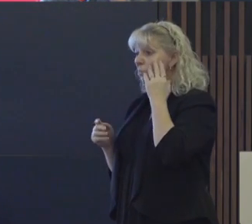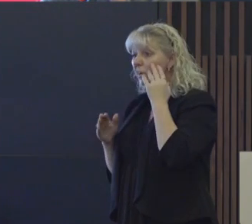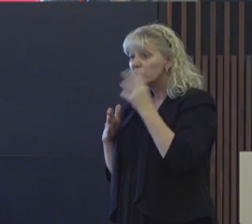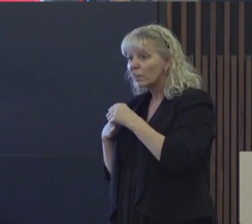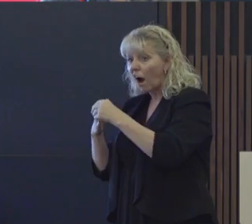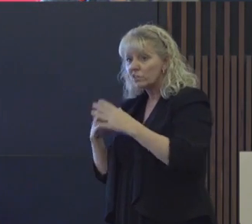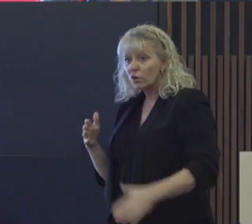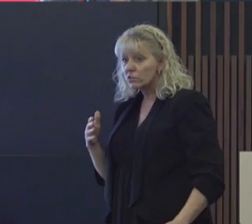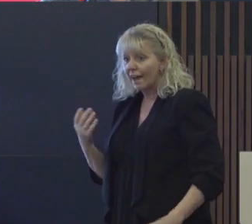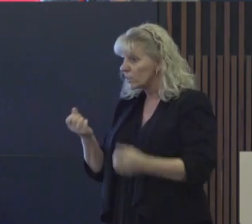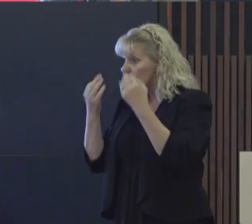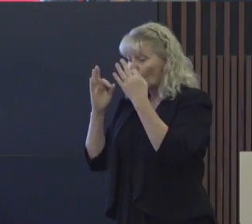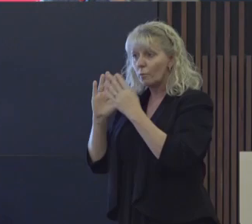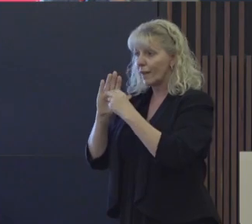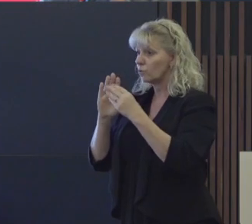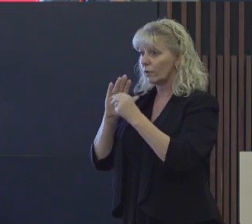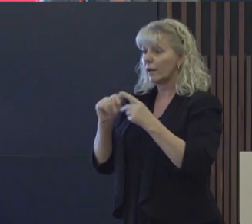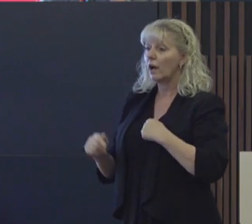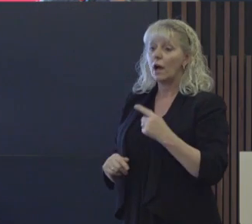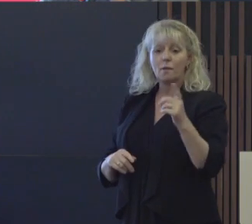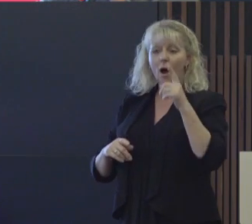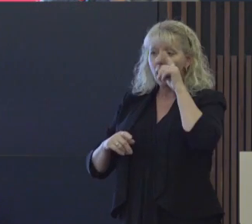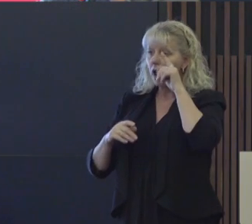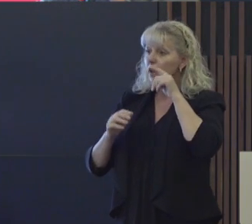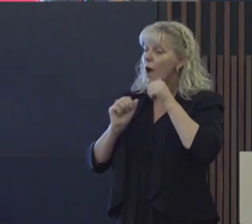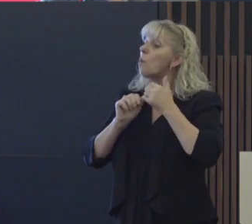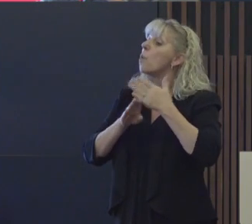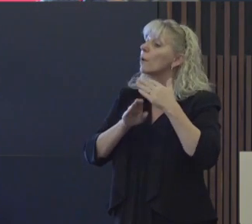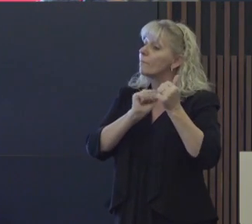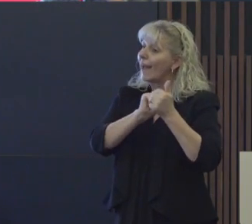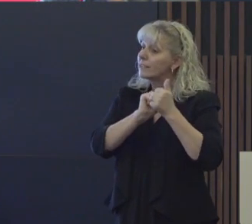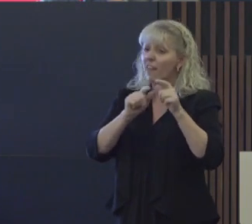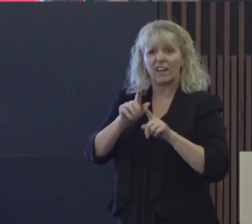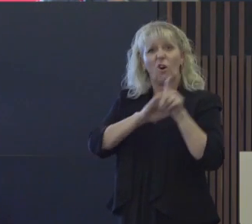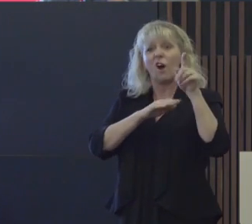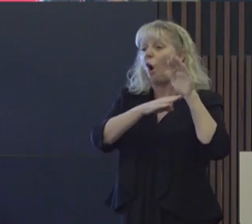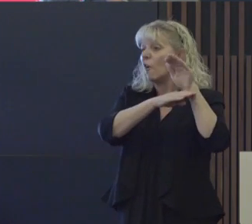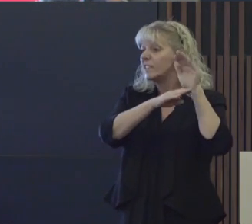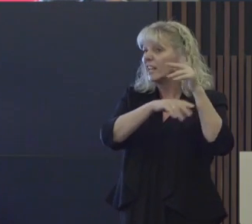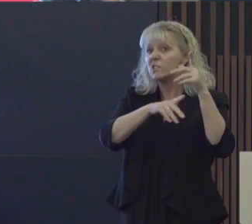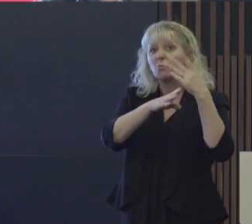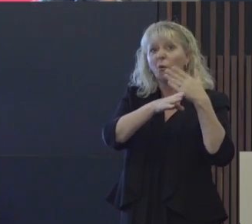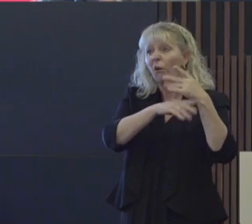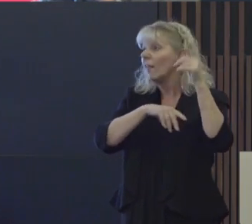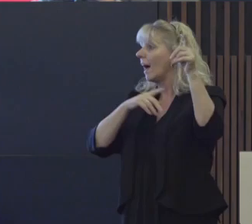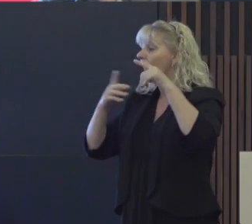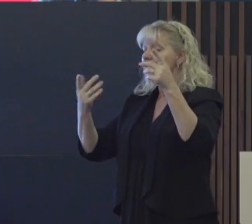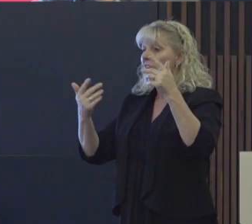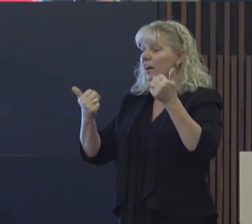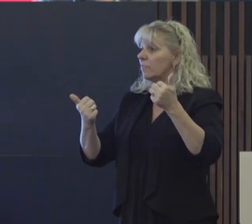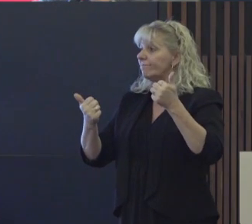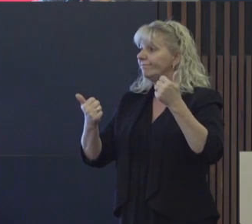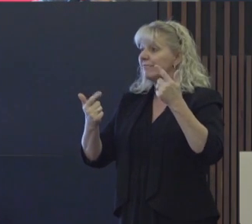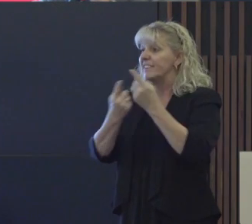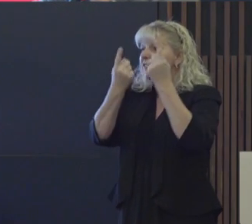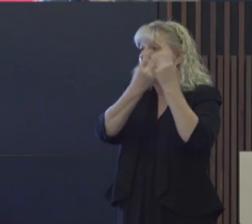mentoring. My able-bodied counterparts got trips to overseas conferences, study leave, you name it. They got it. I didn't even get a proper computer for